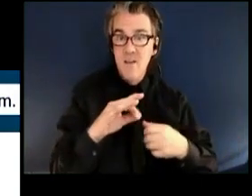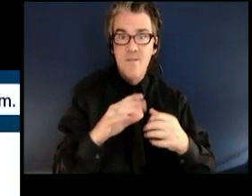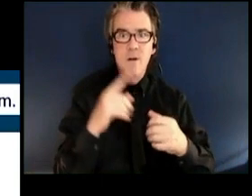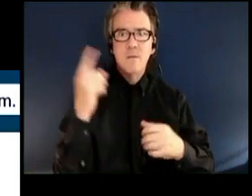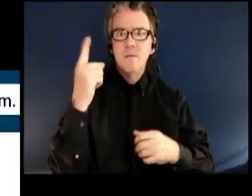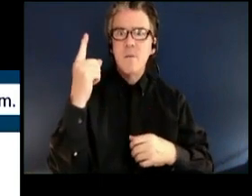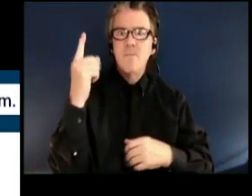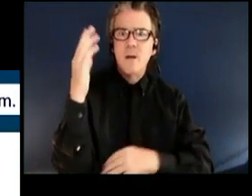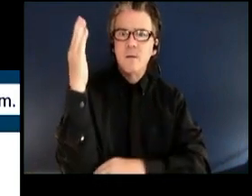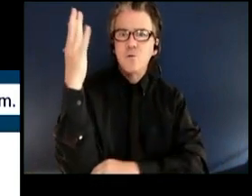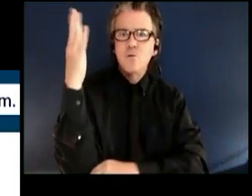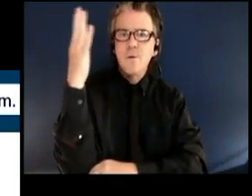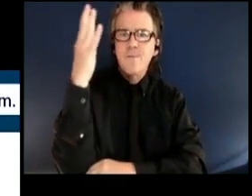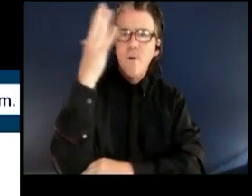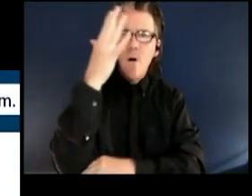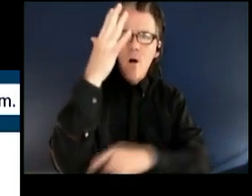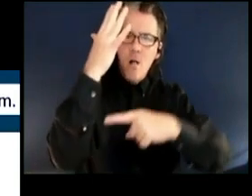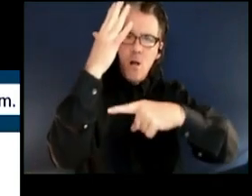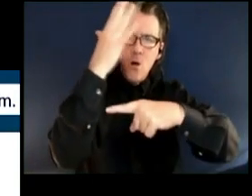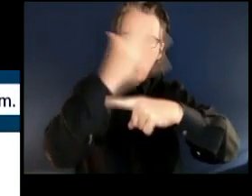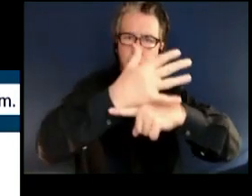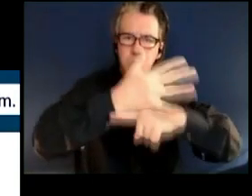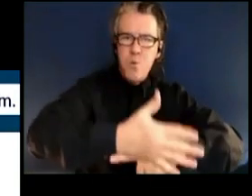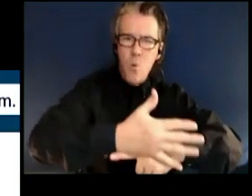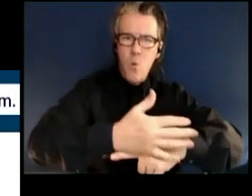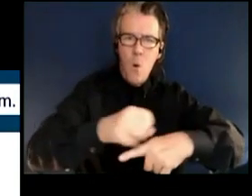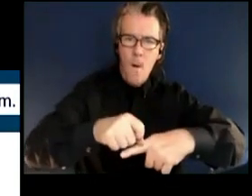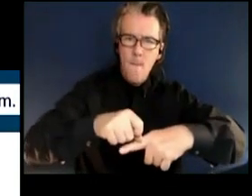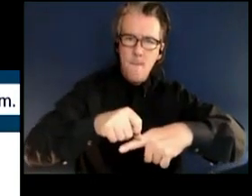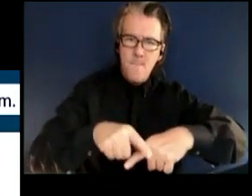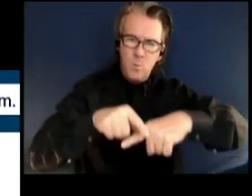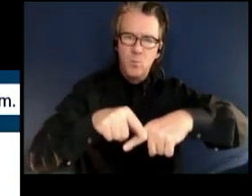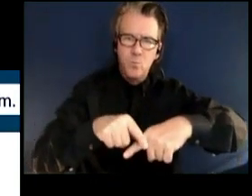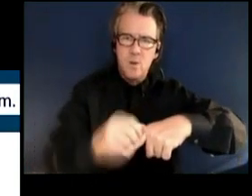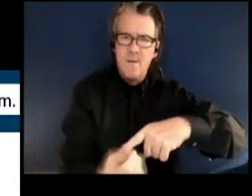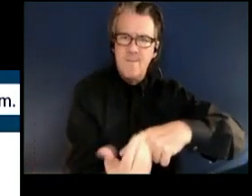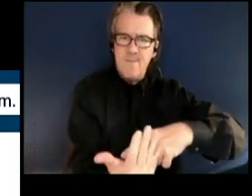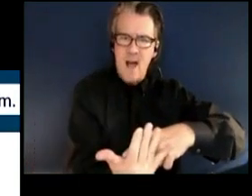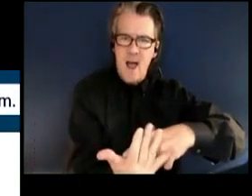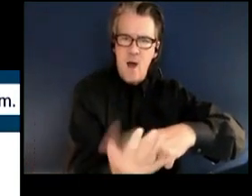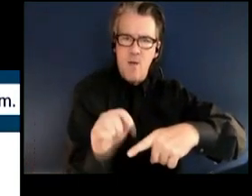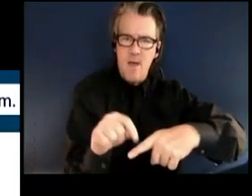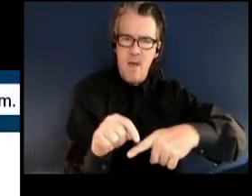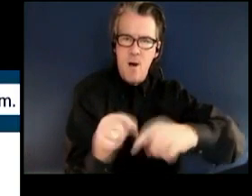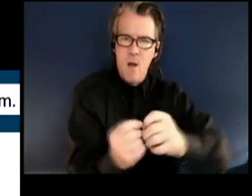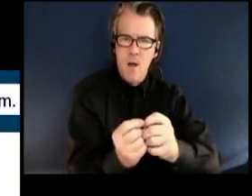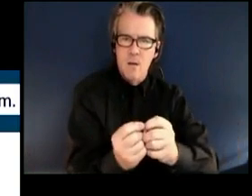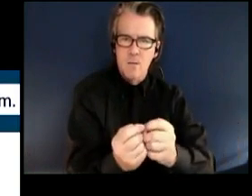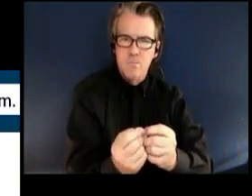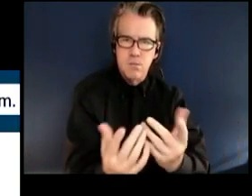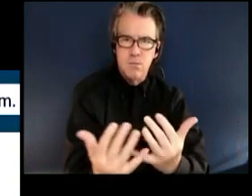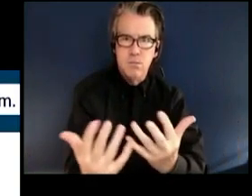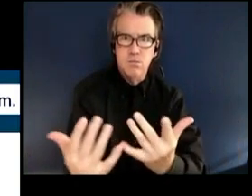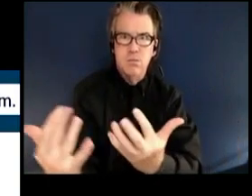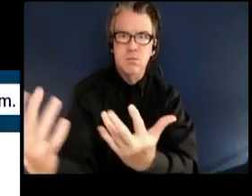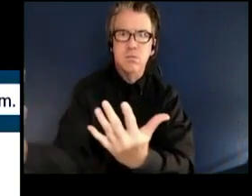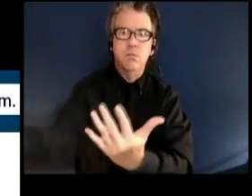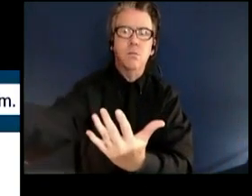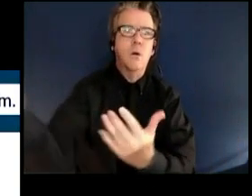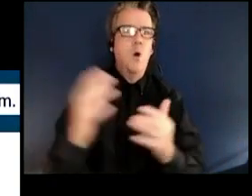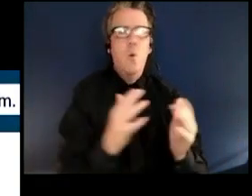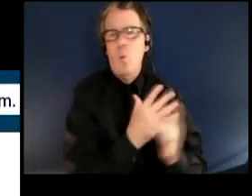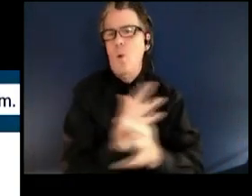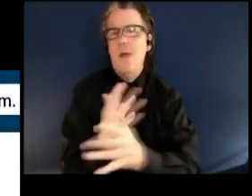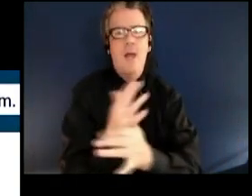can, then if foreign objects strike our lines, there is no spark, there is no flash, because it's